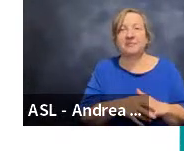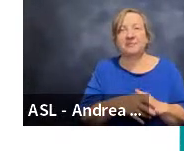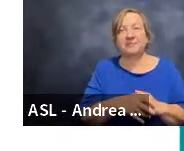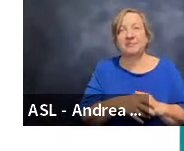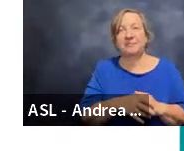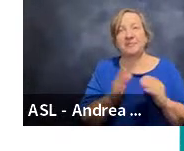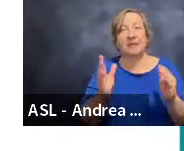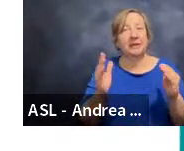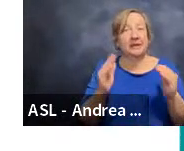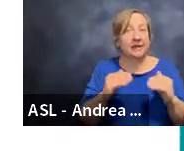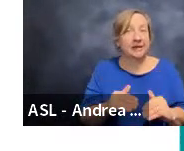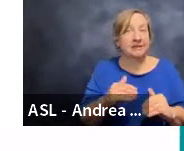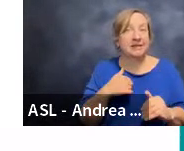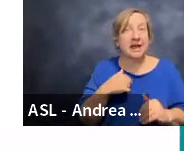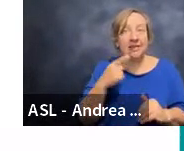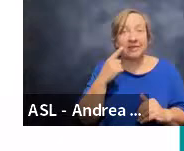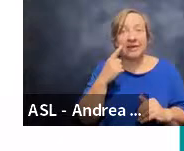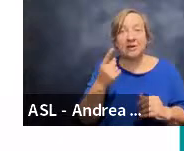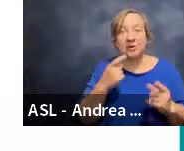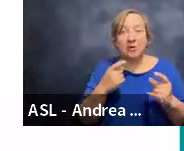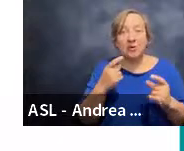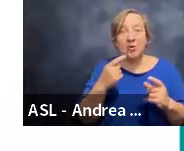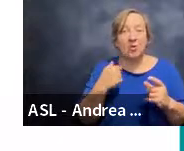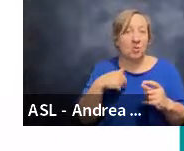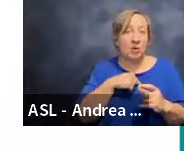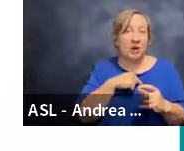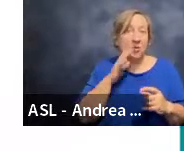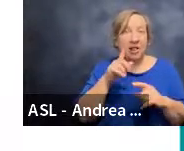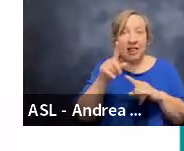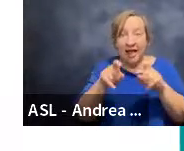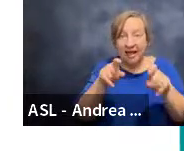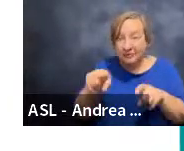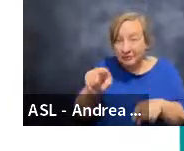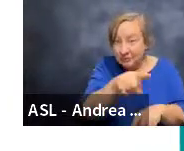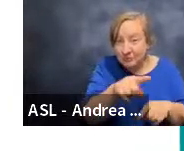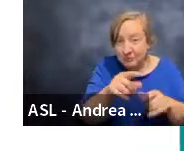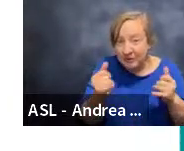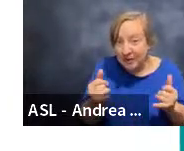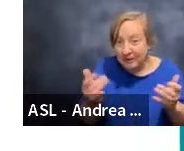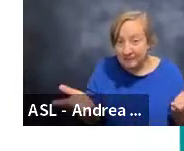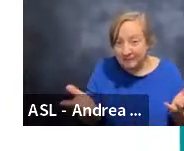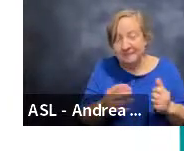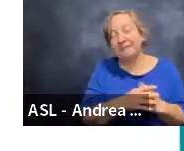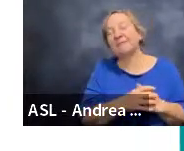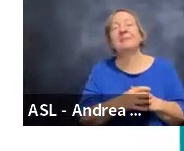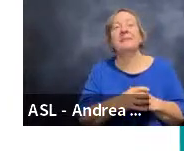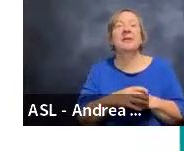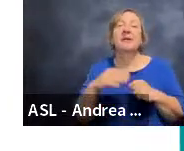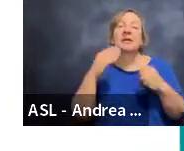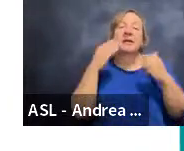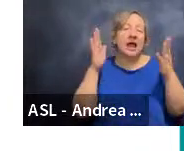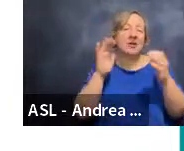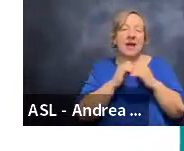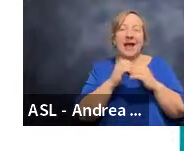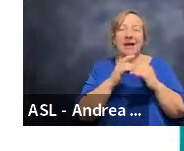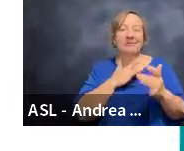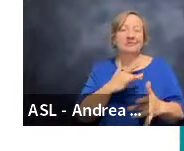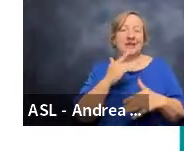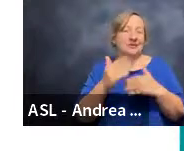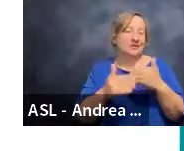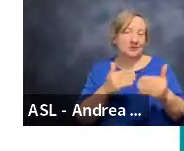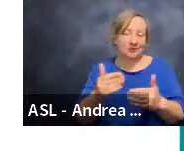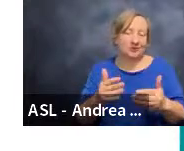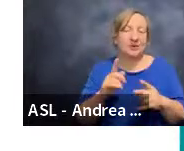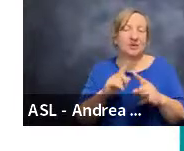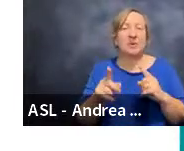And next slide. I think we have some questions for you, perhaps. Yes. I don't know how this usually works, but we